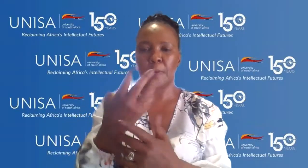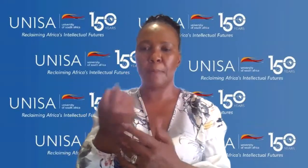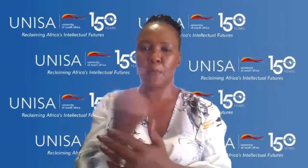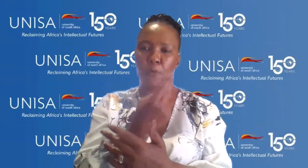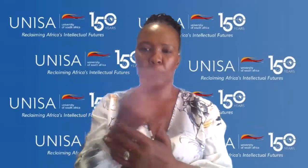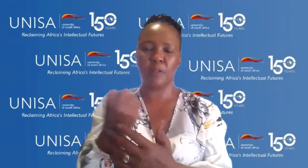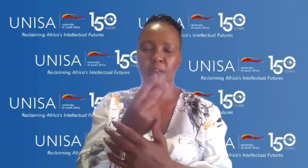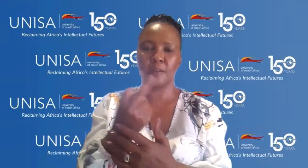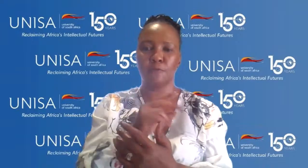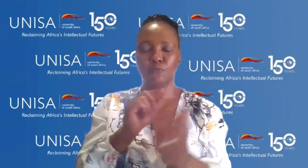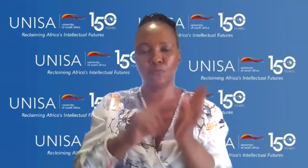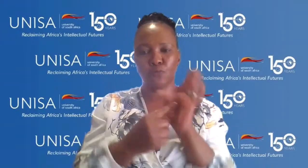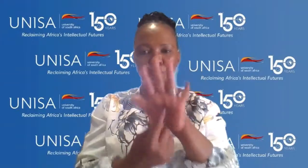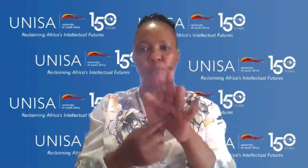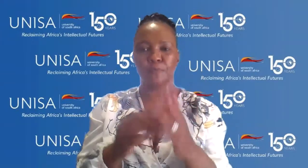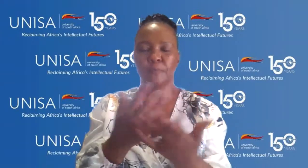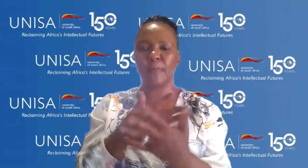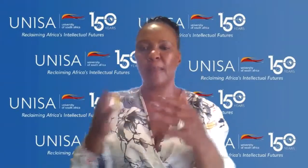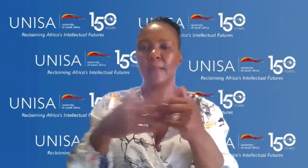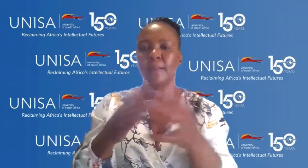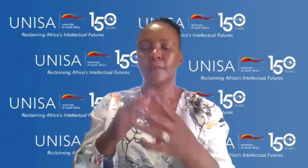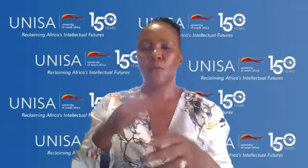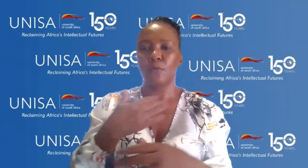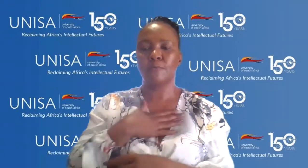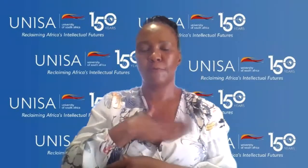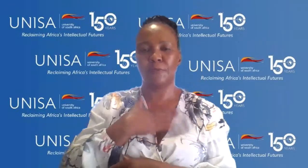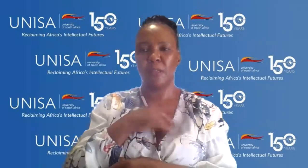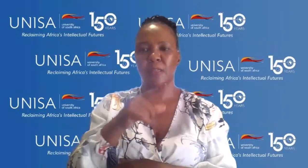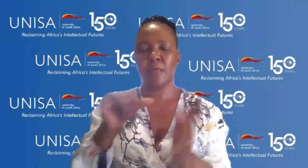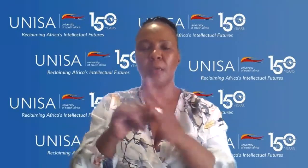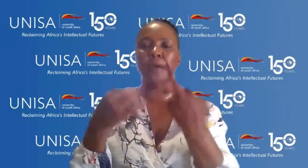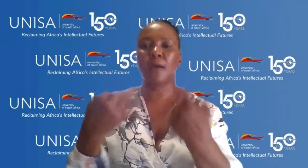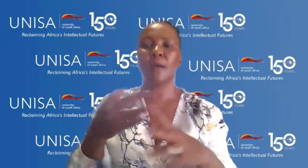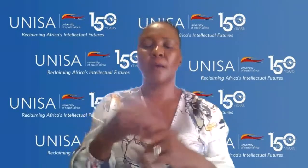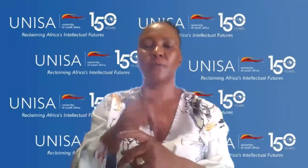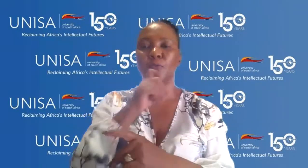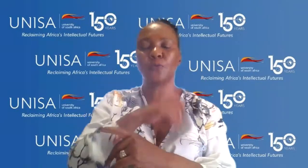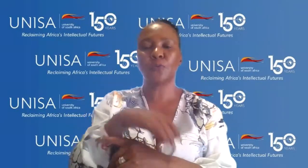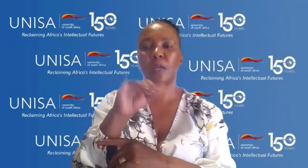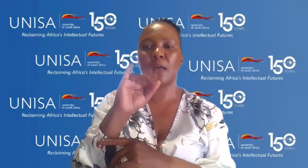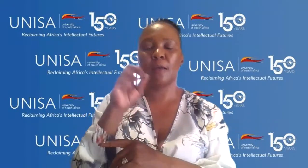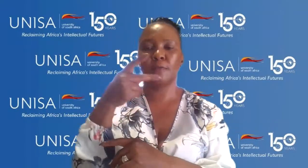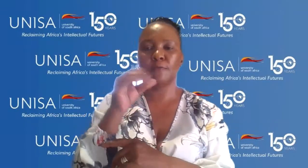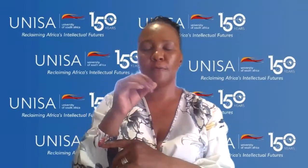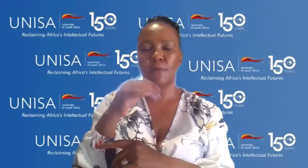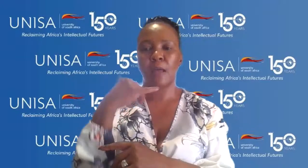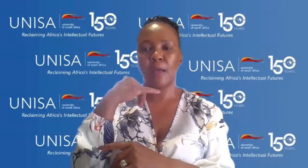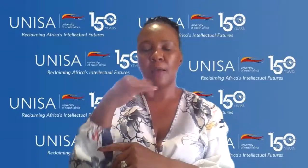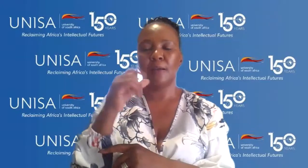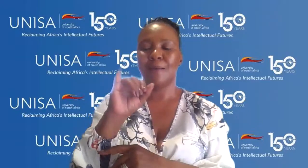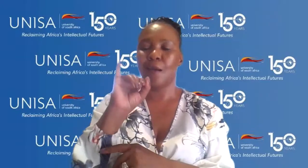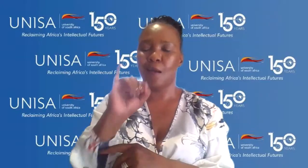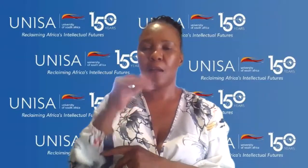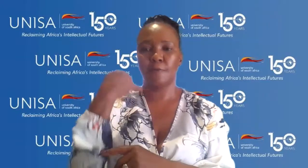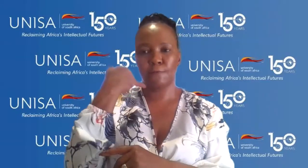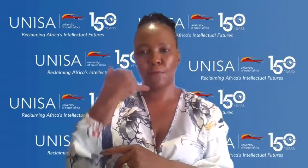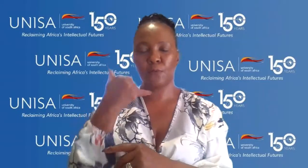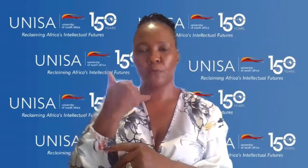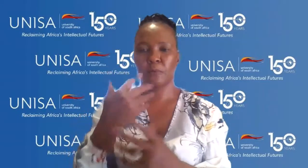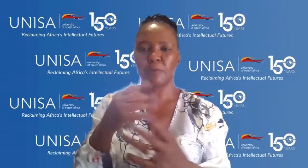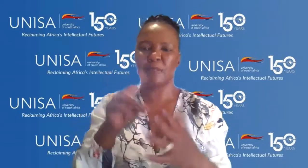that you really feel this is important, if you're using an iPhone, check out these settings that could maybe help you.